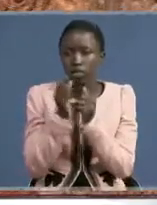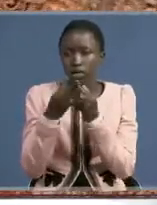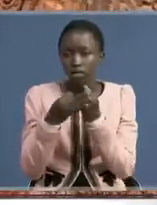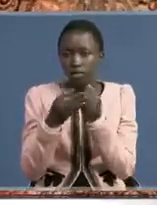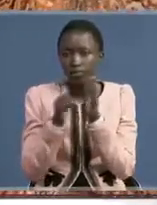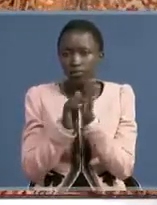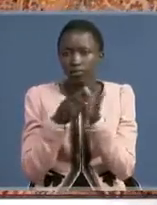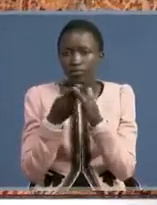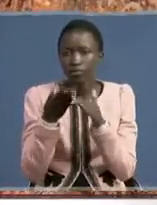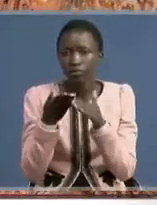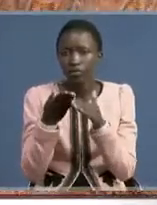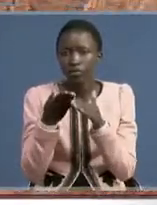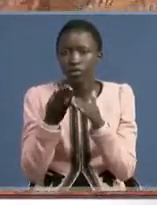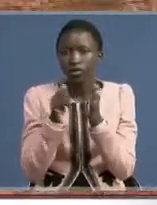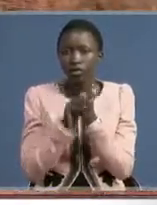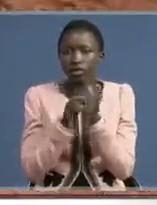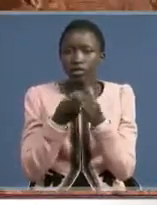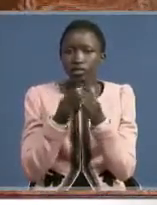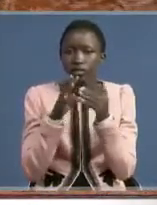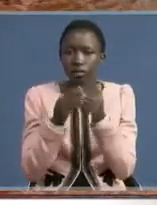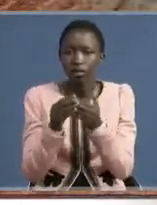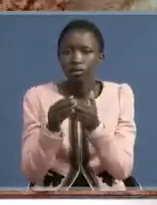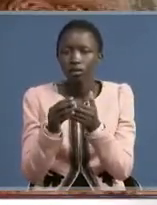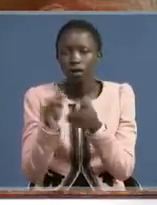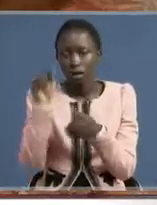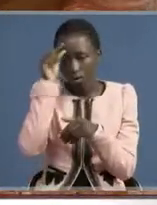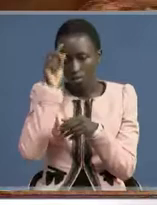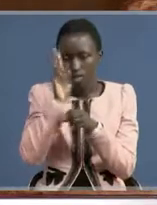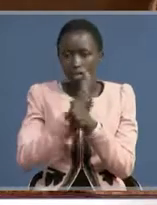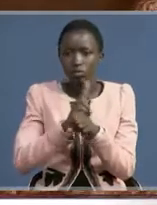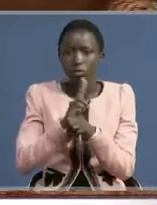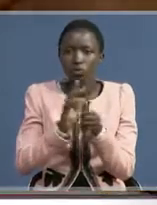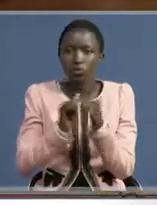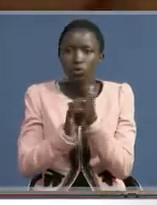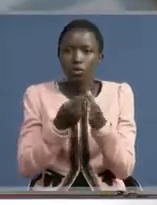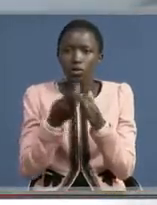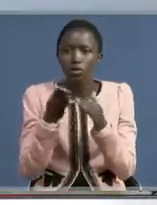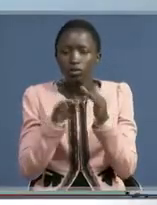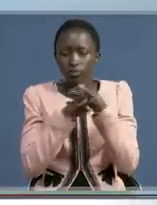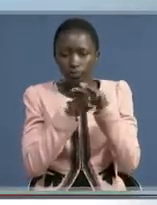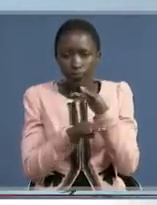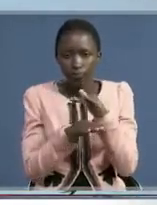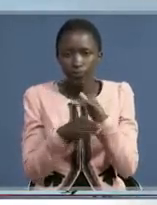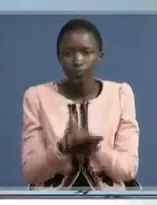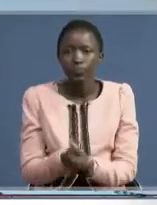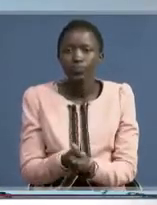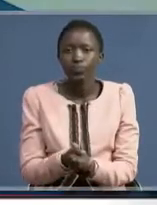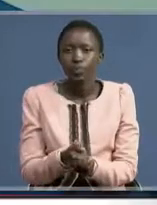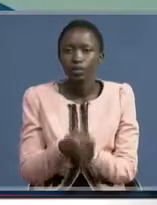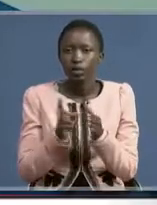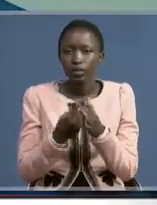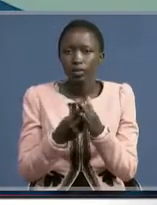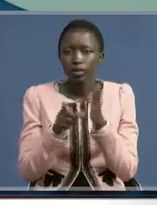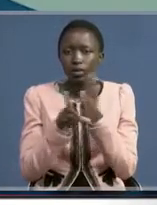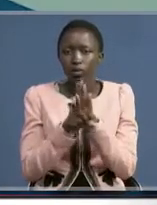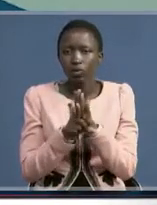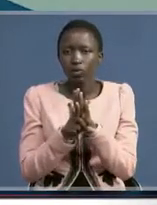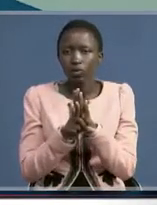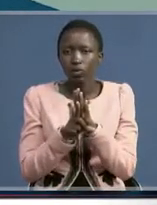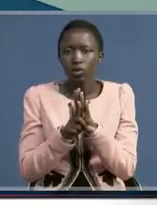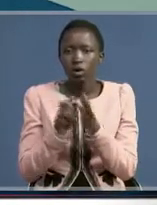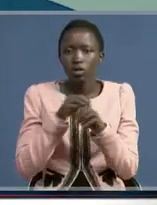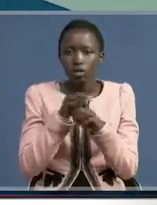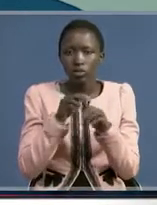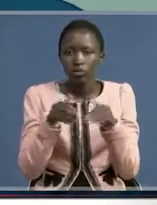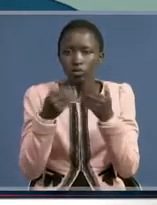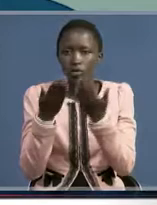embedding austerity measures that will guide government expenditure as it seeks to cut its spending. The law mandates the National Treasury to